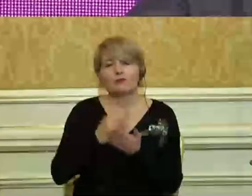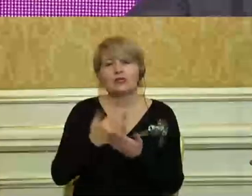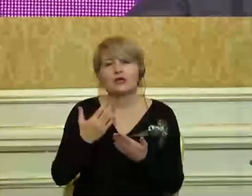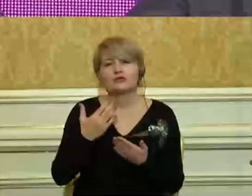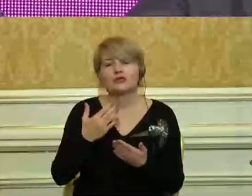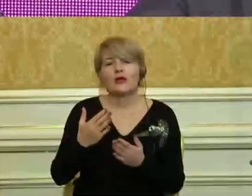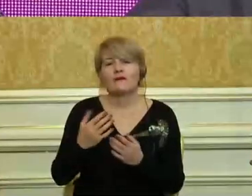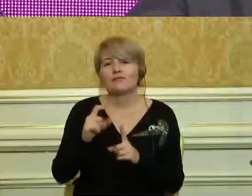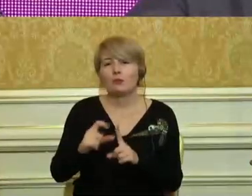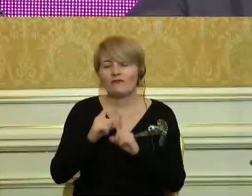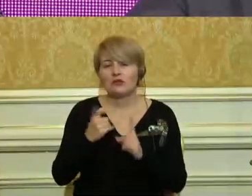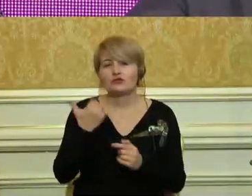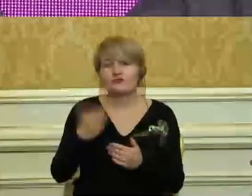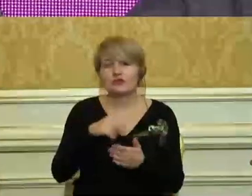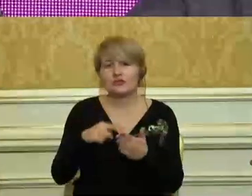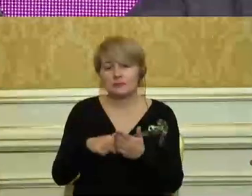I would like to say that